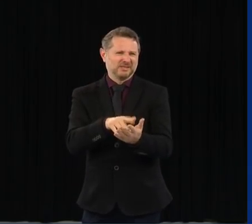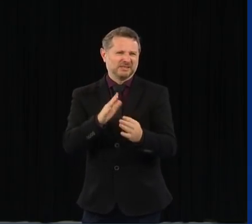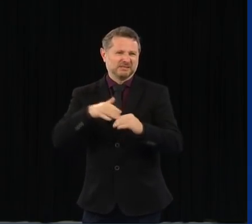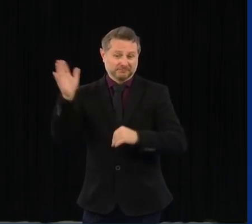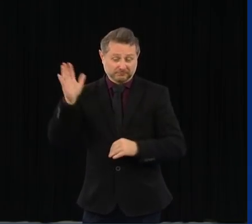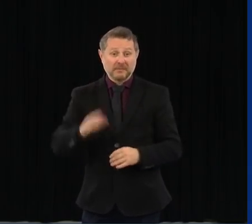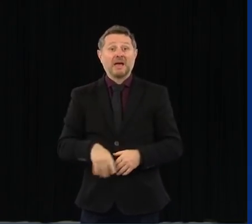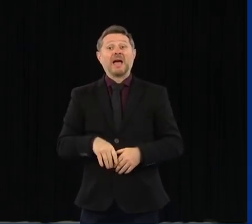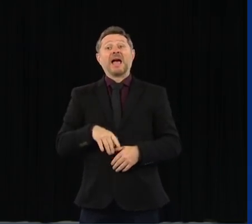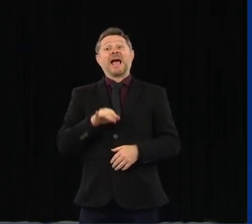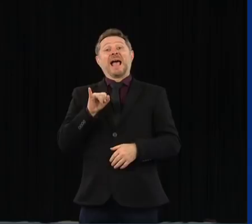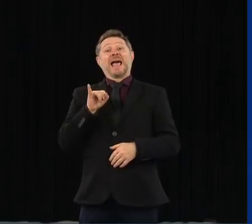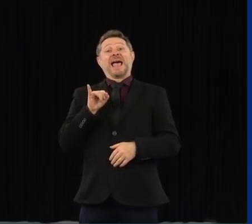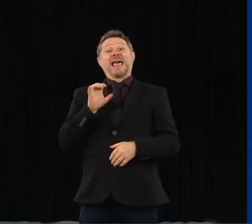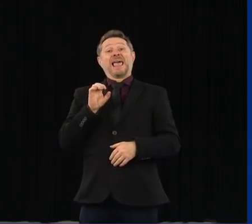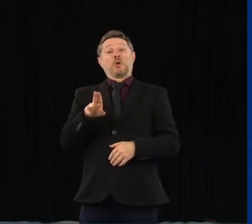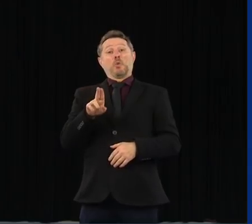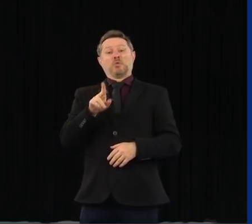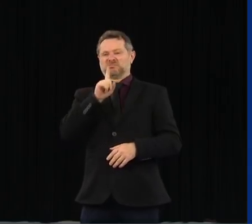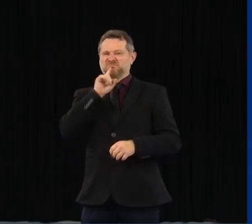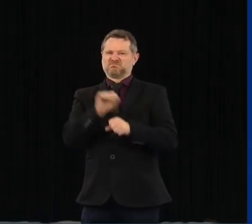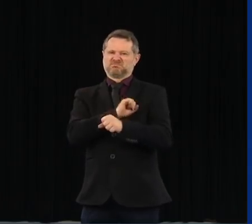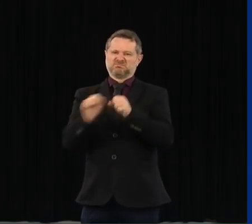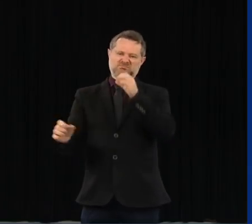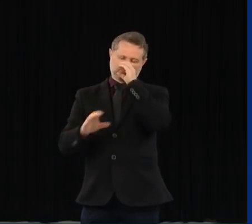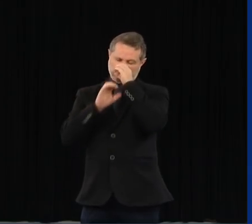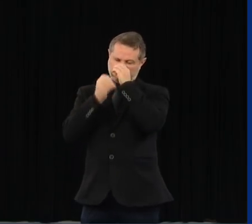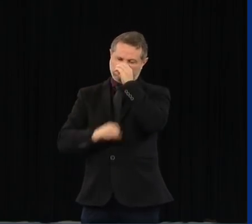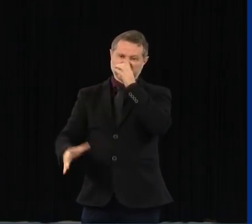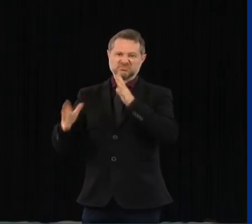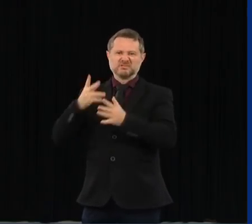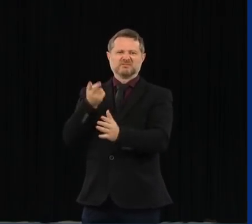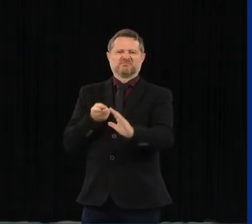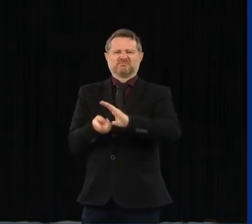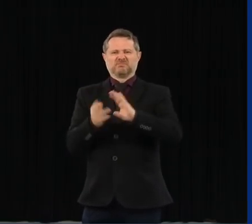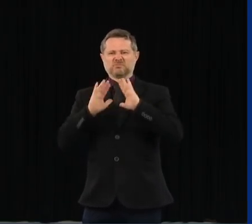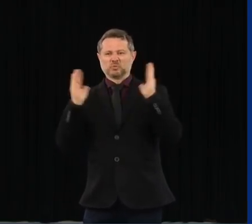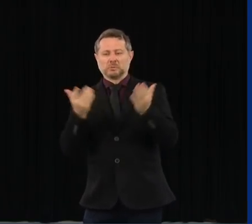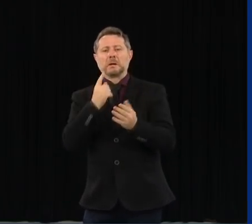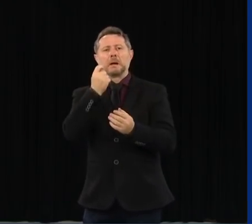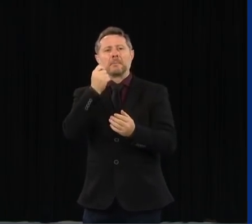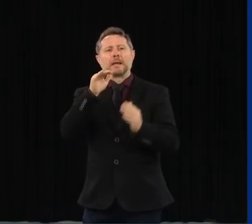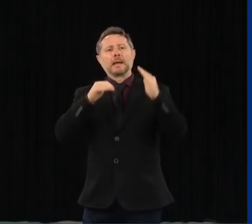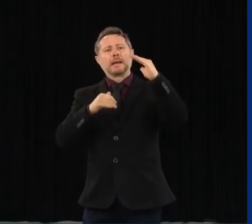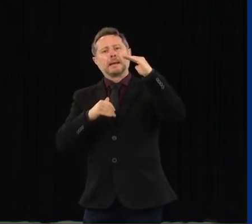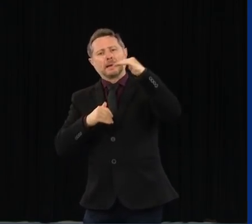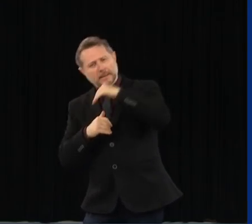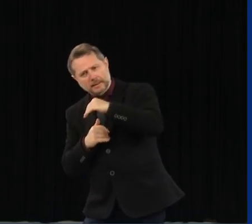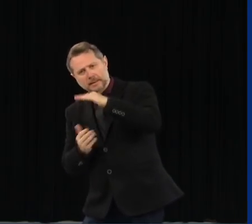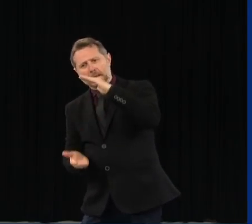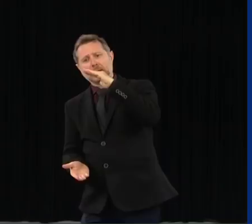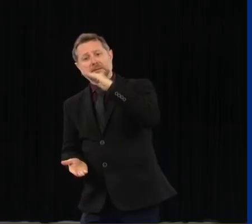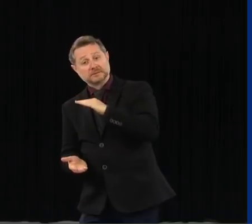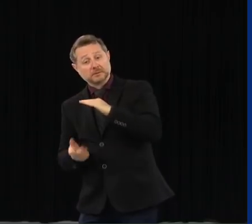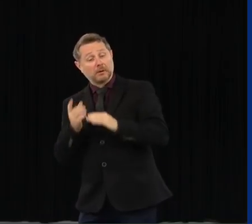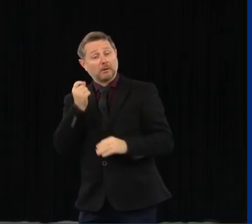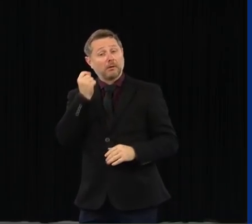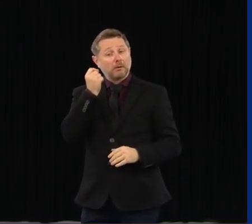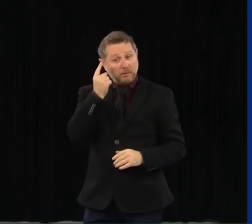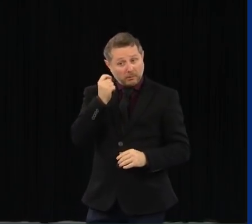Daily ICU admissions is down a little bit, but you had more deaths, you have more people coming